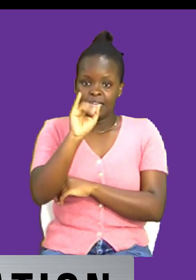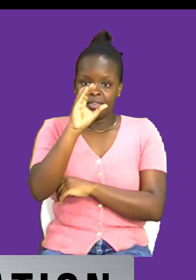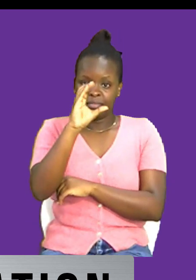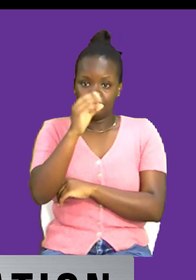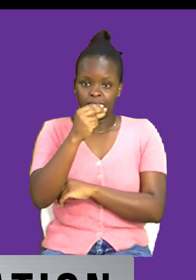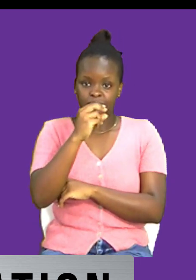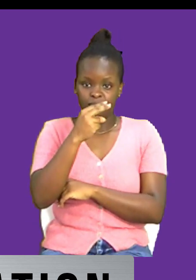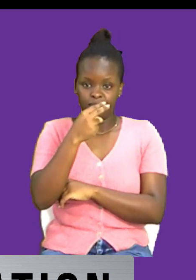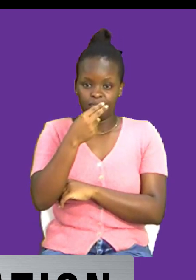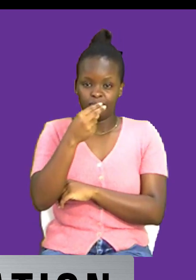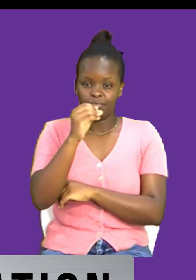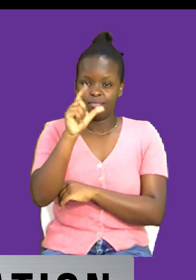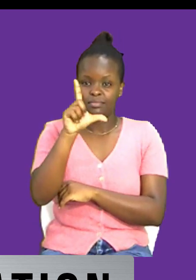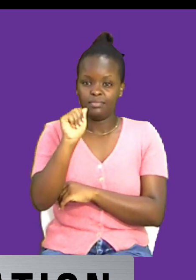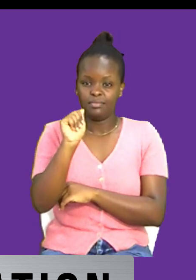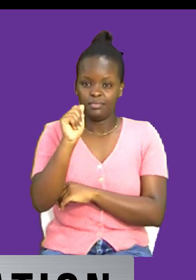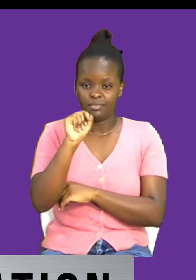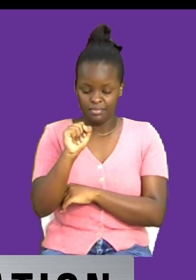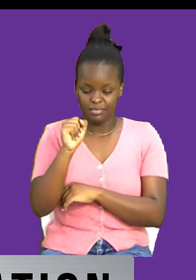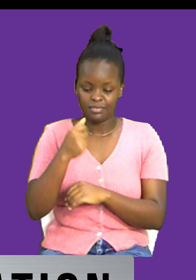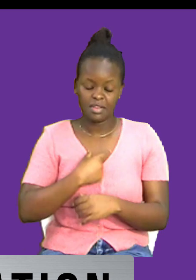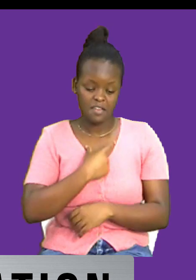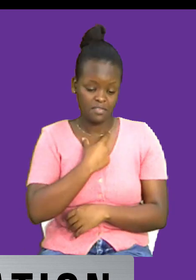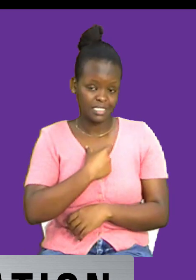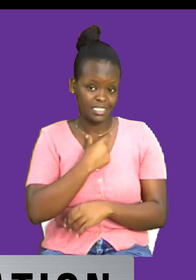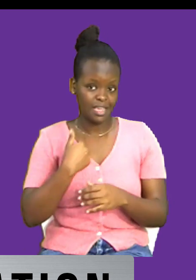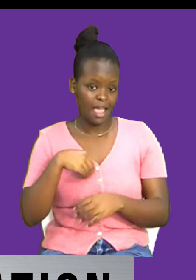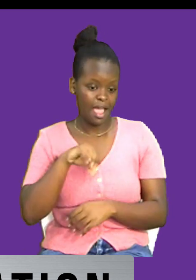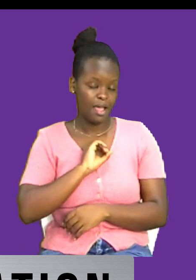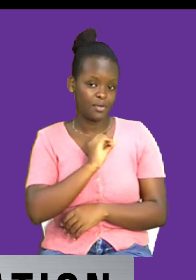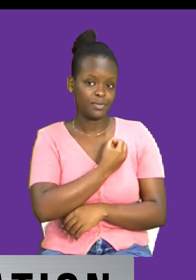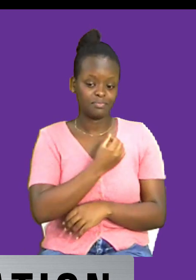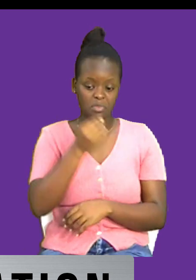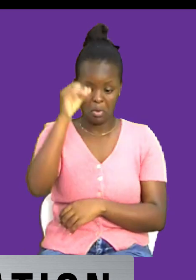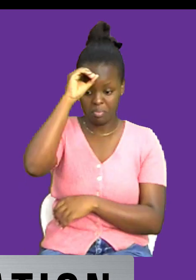Oyo. All his opinions are his and not part and parcel of Science